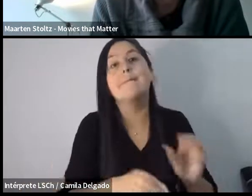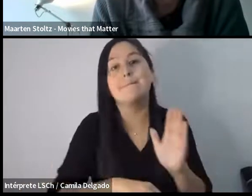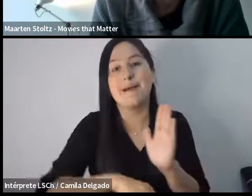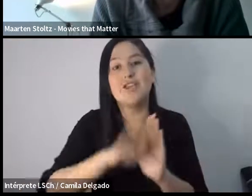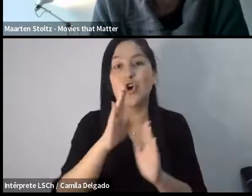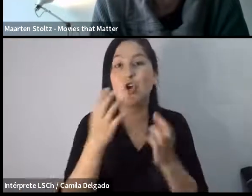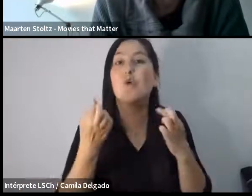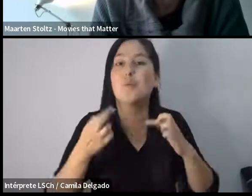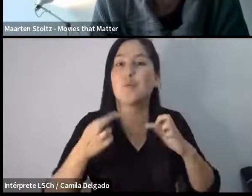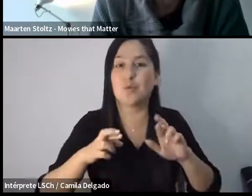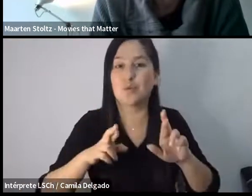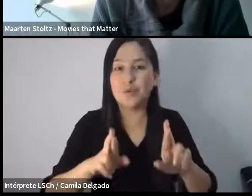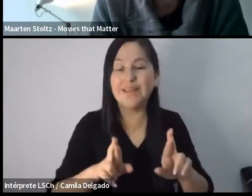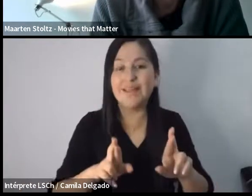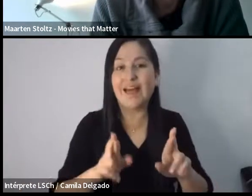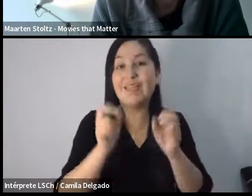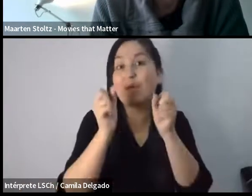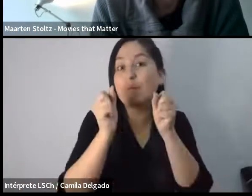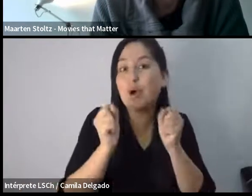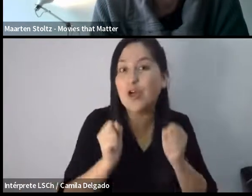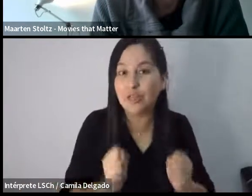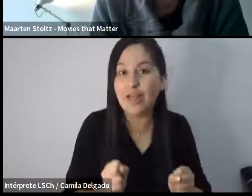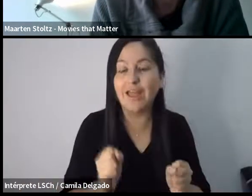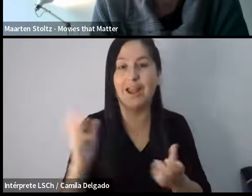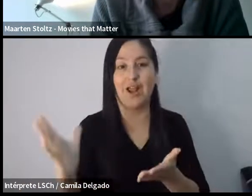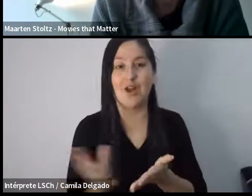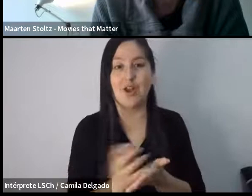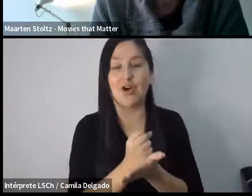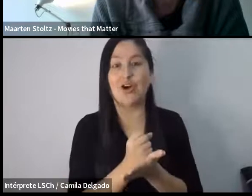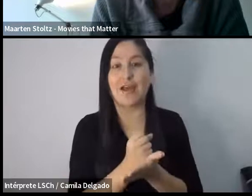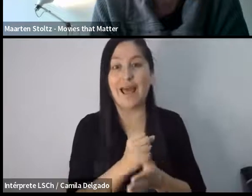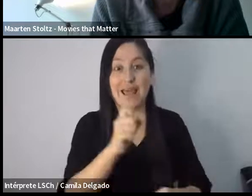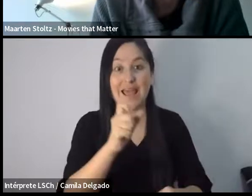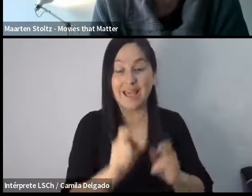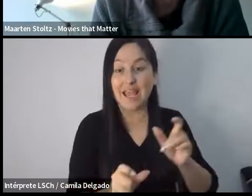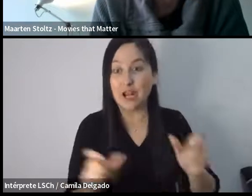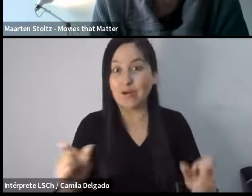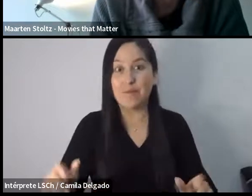citizens that actually care about what's going on in the world.